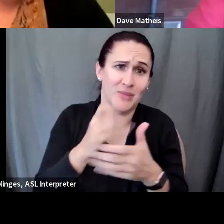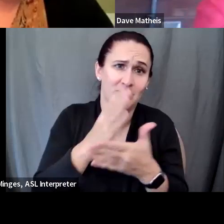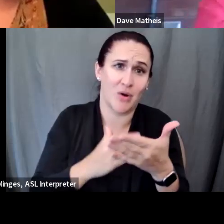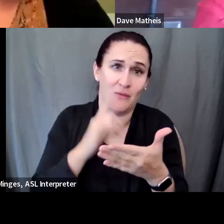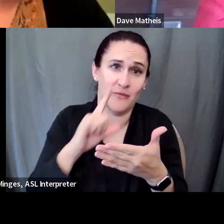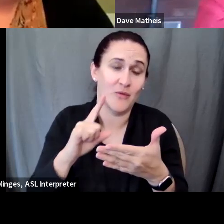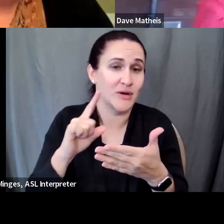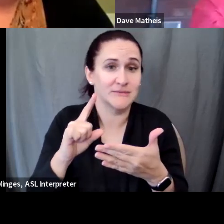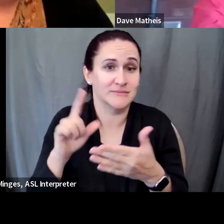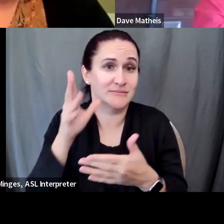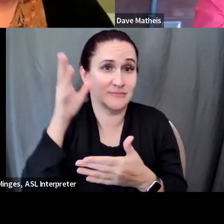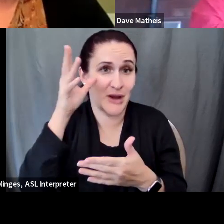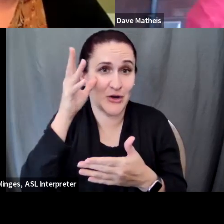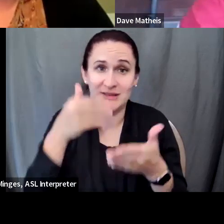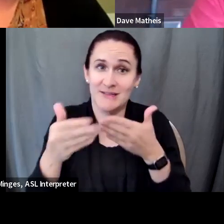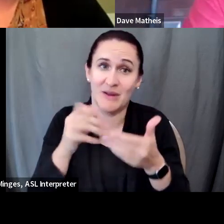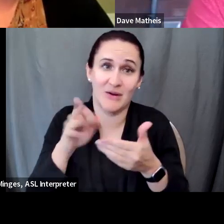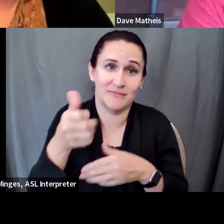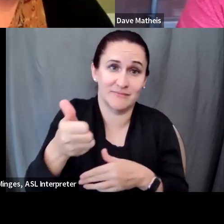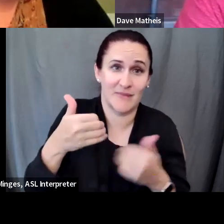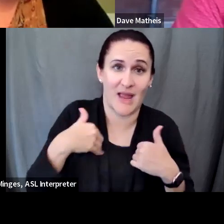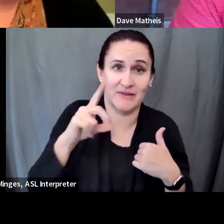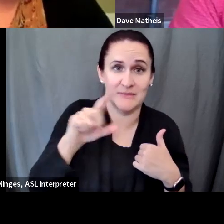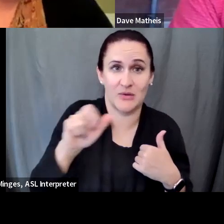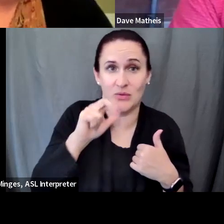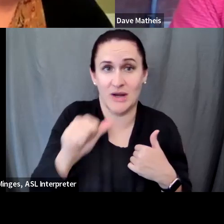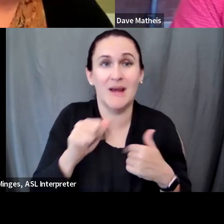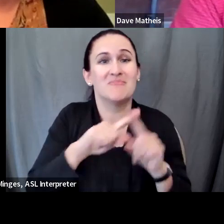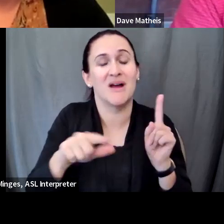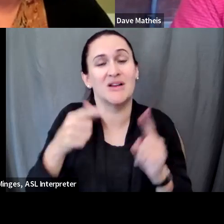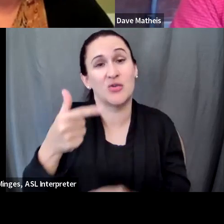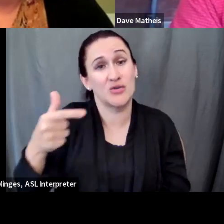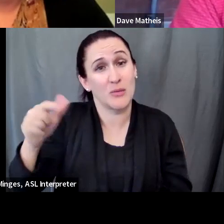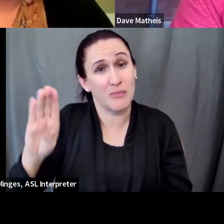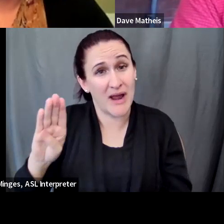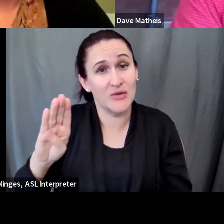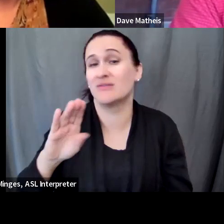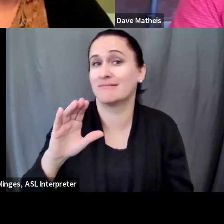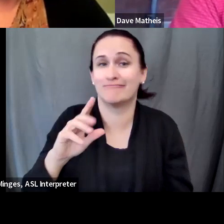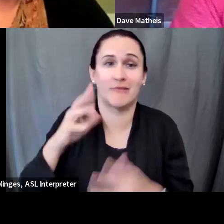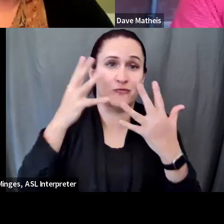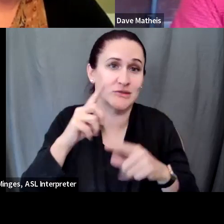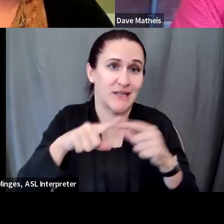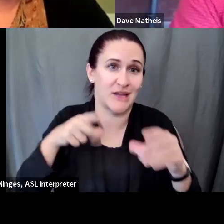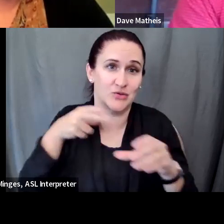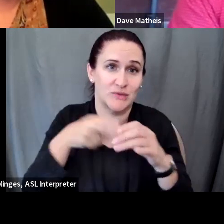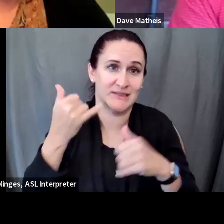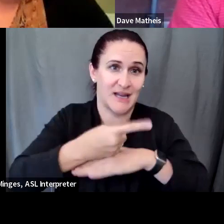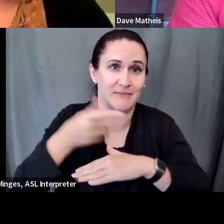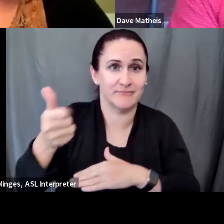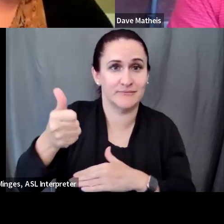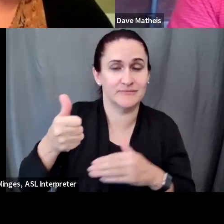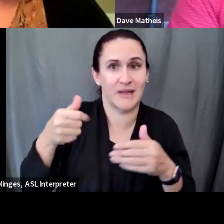have a disability or you don't. Unfortunately, Gerry Gordon-Brown will not be able to join us today. She was having trouble